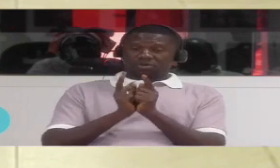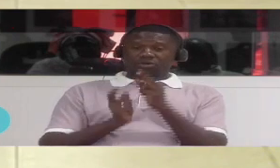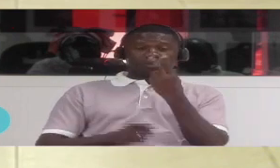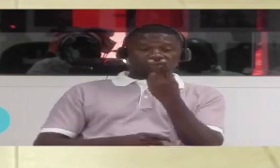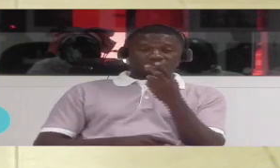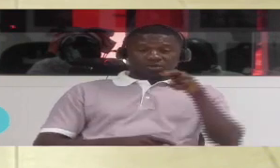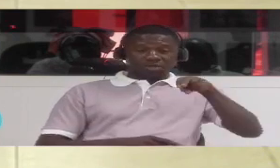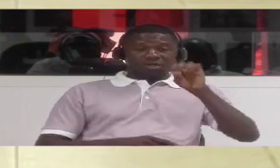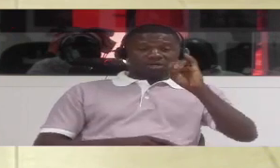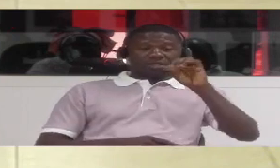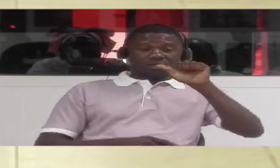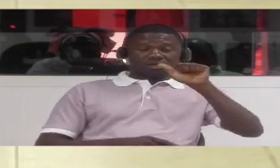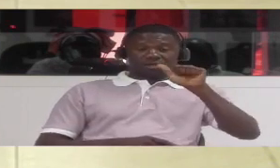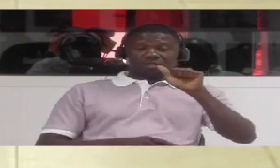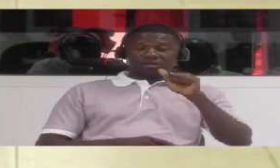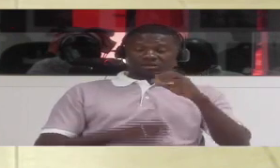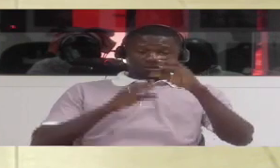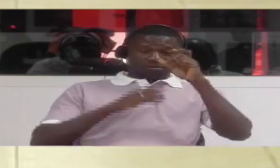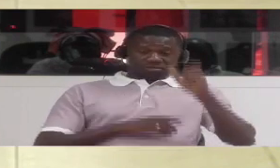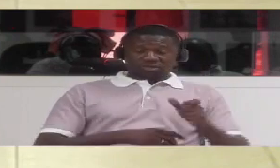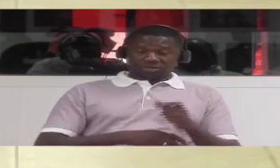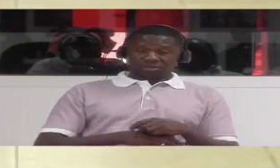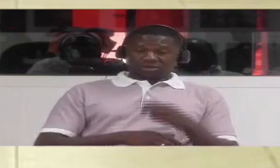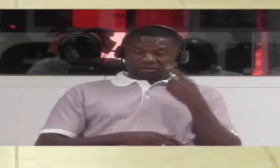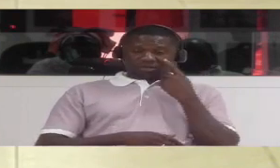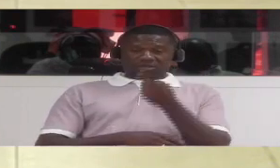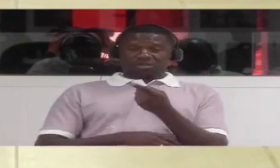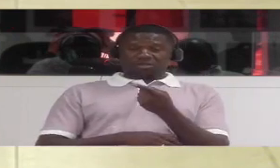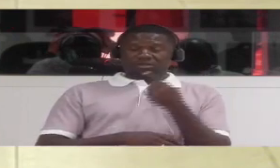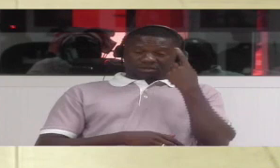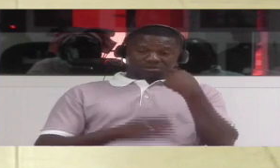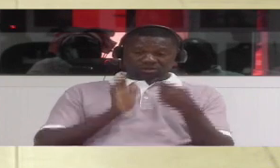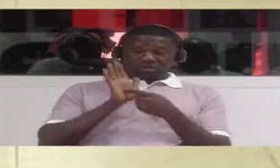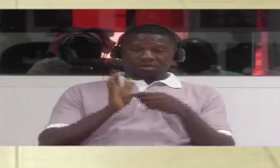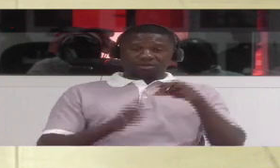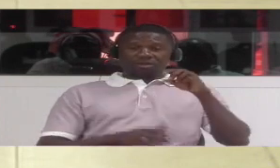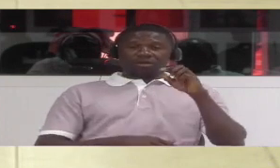officials who I recognized to be Mohammed Haidara and Nuru Seka.